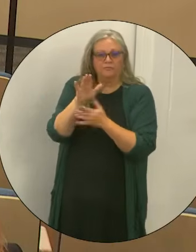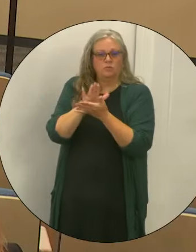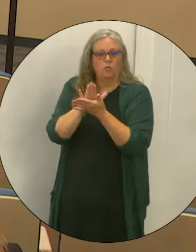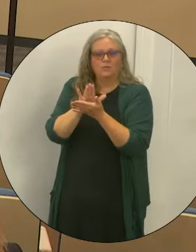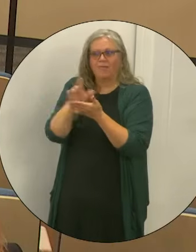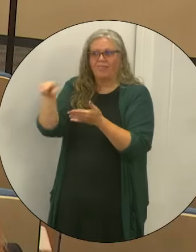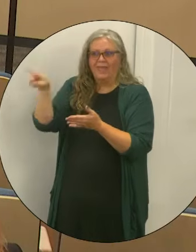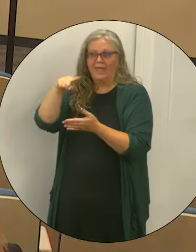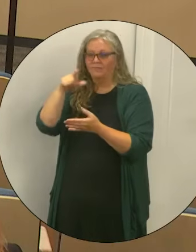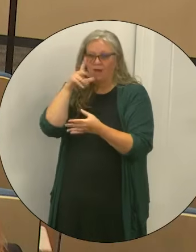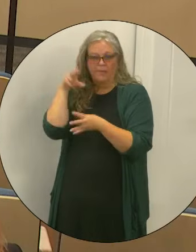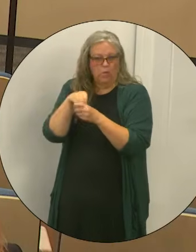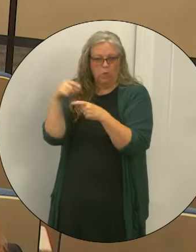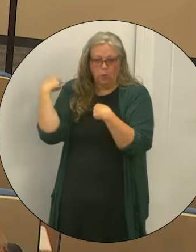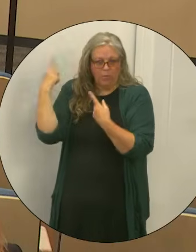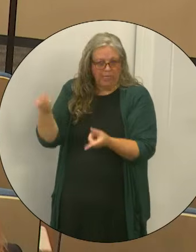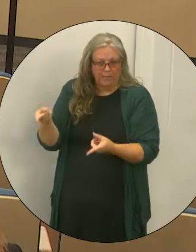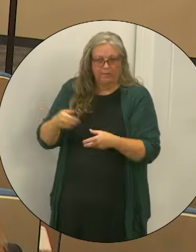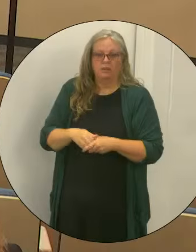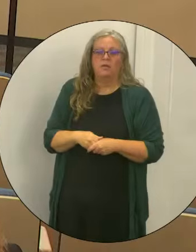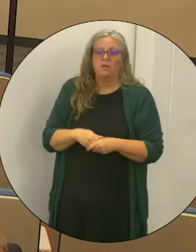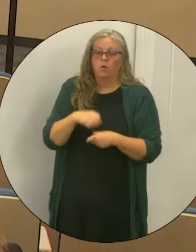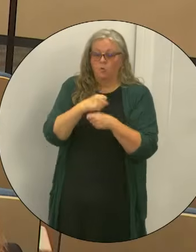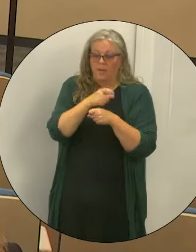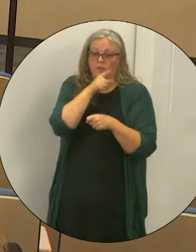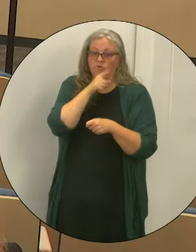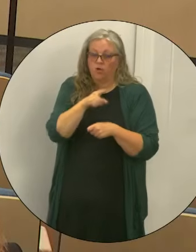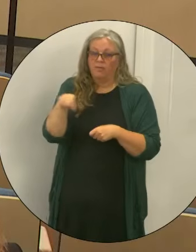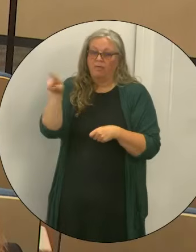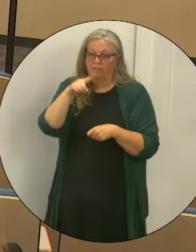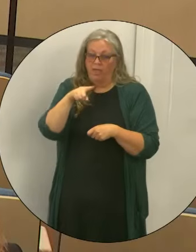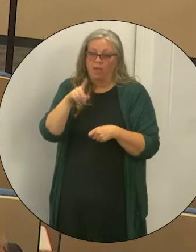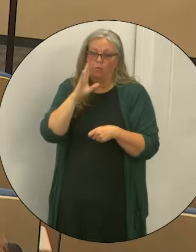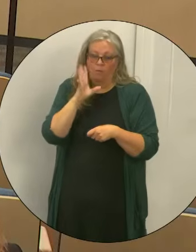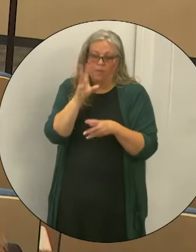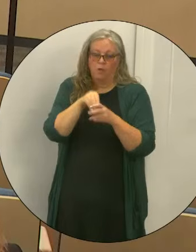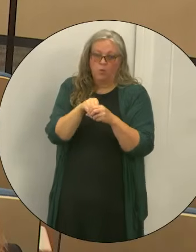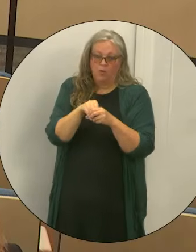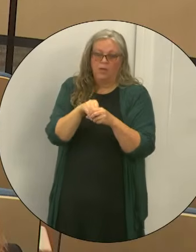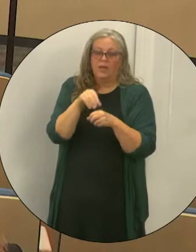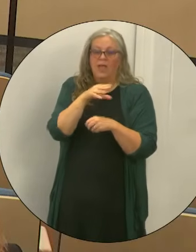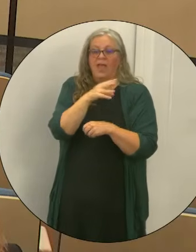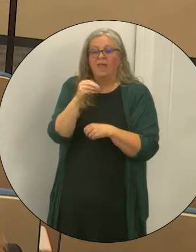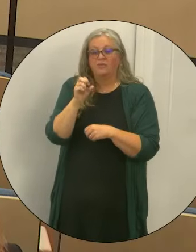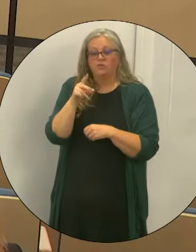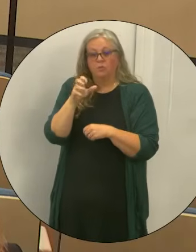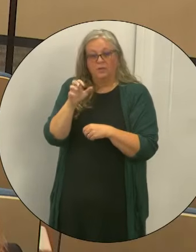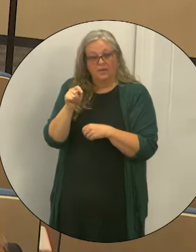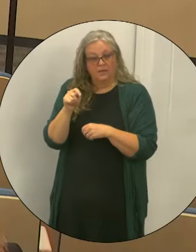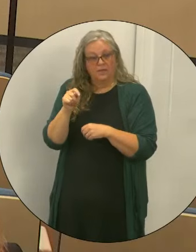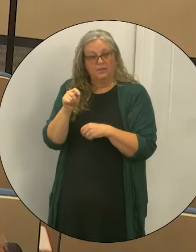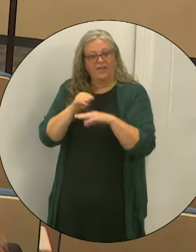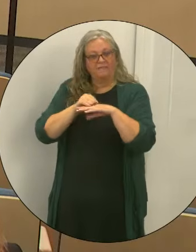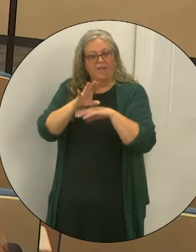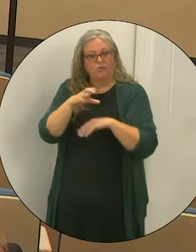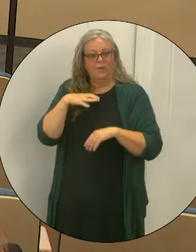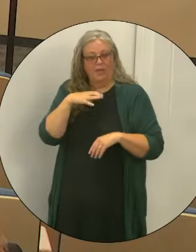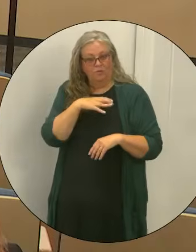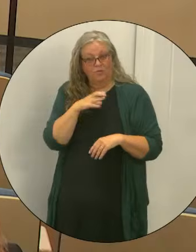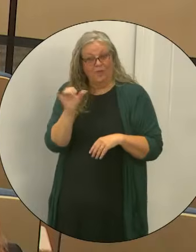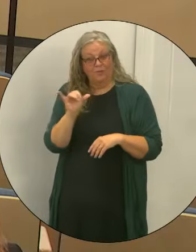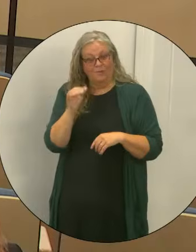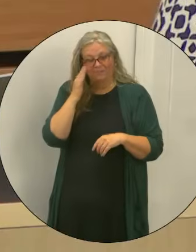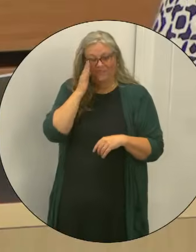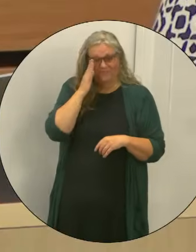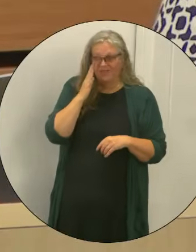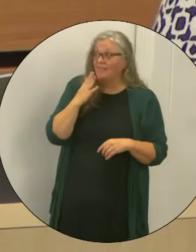been included in the past, and so we're ensuring that they're included in the Superintendent's Advisory Council as well. Thank you for that. I really